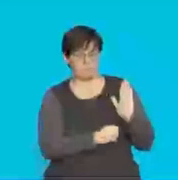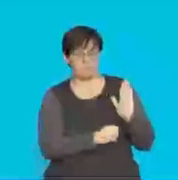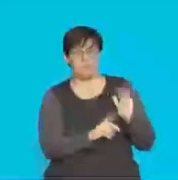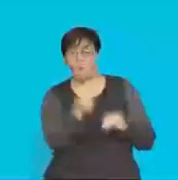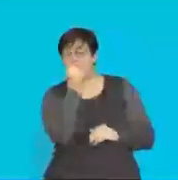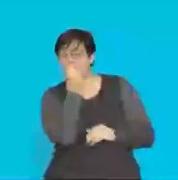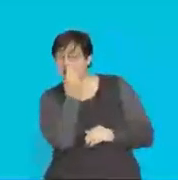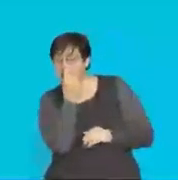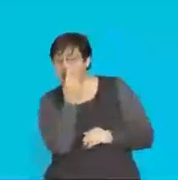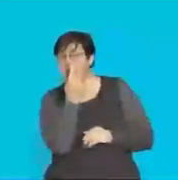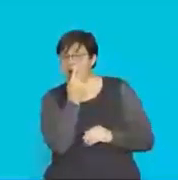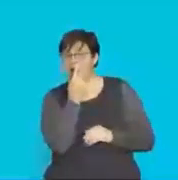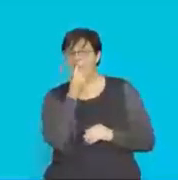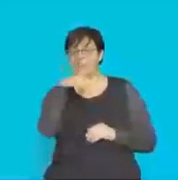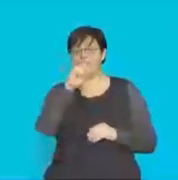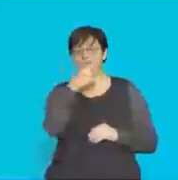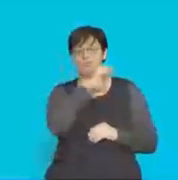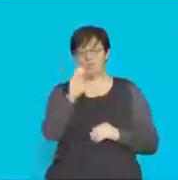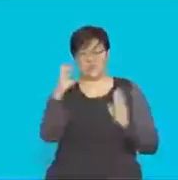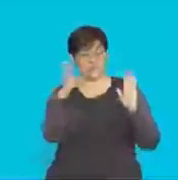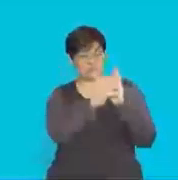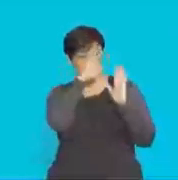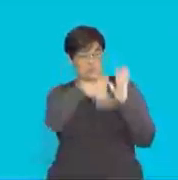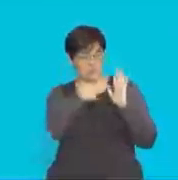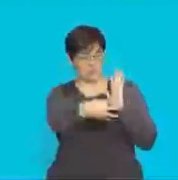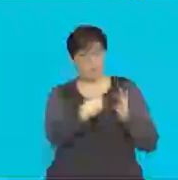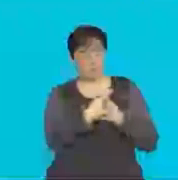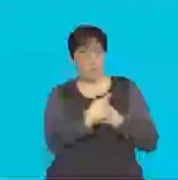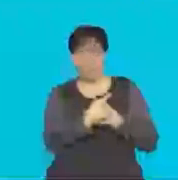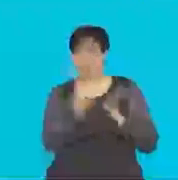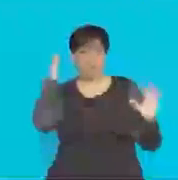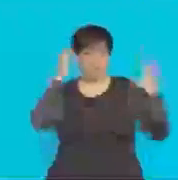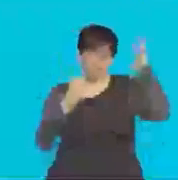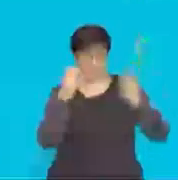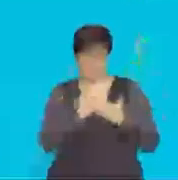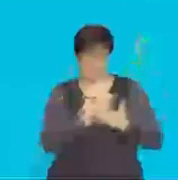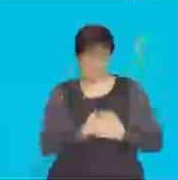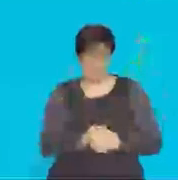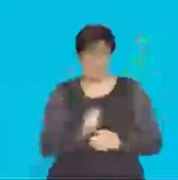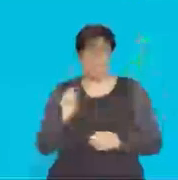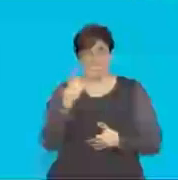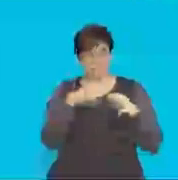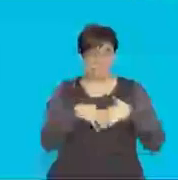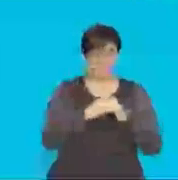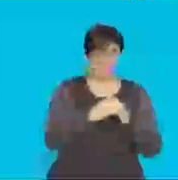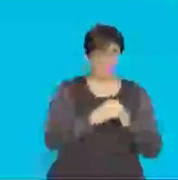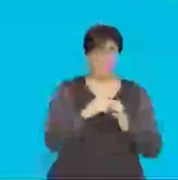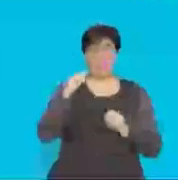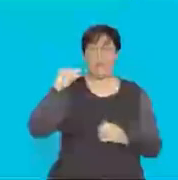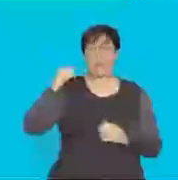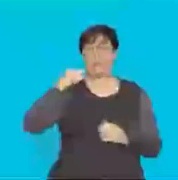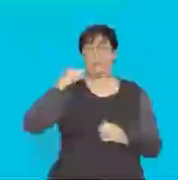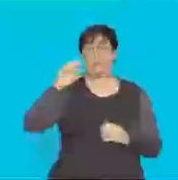let's understand that in a pedigree diagram, it can be very confusing. You've got to first establish what are